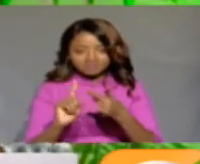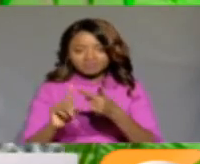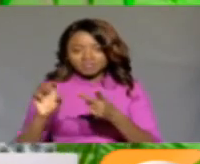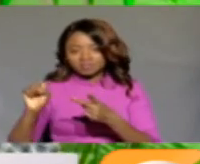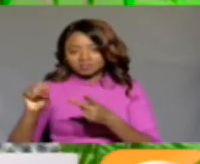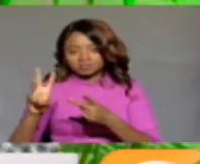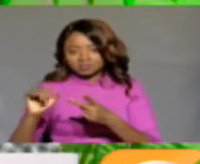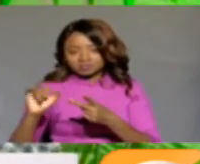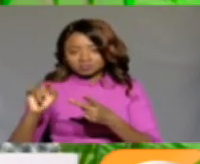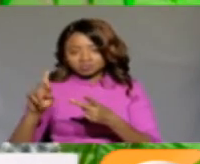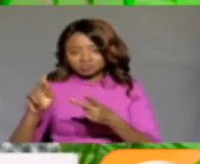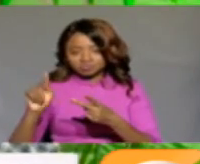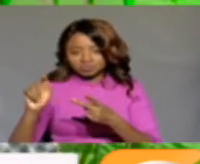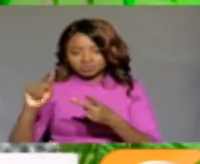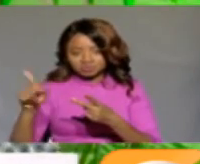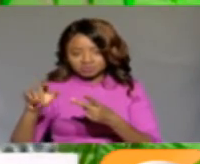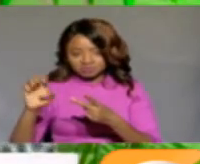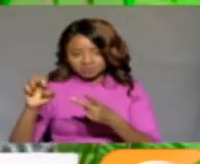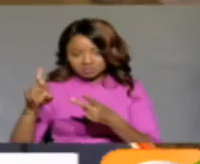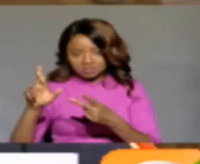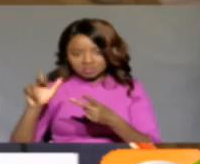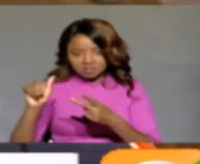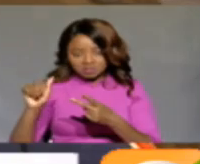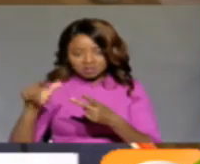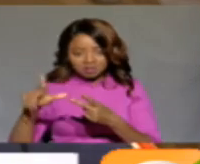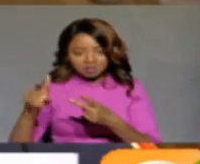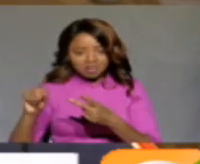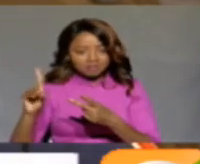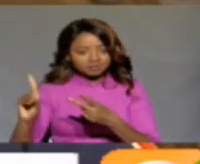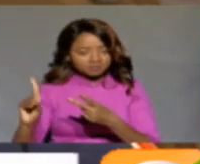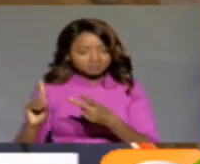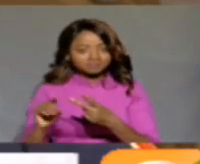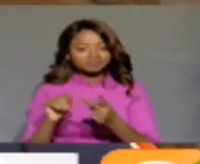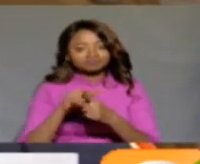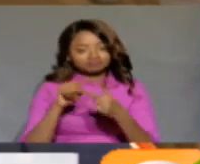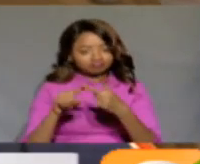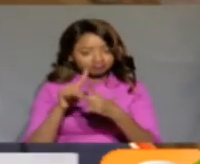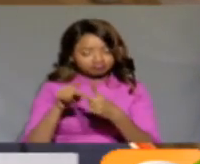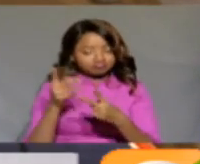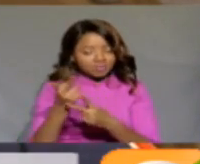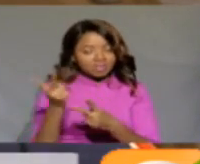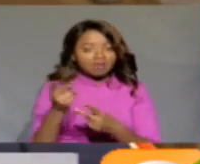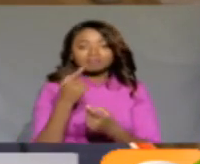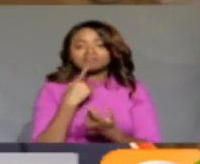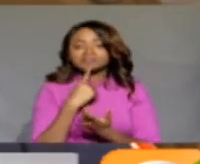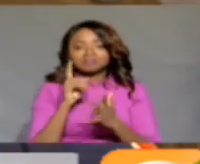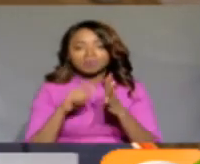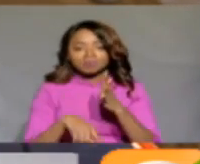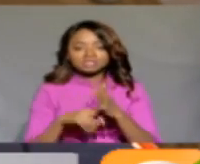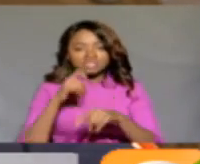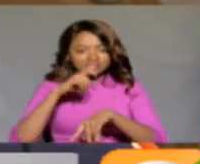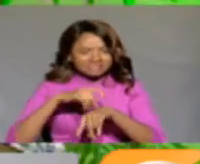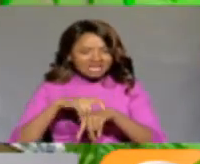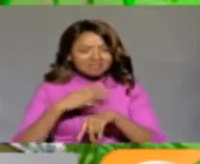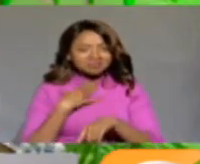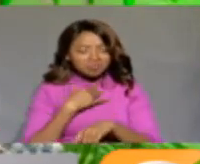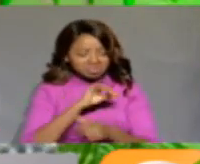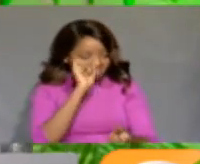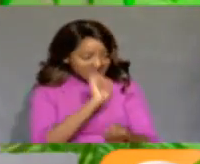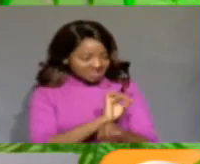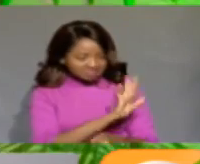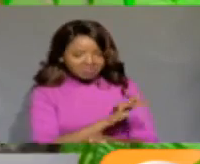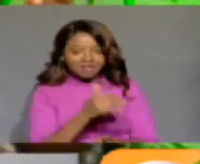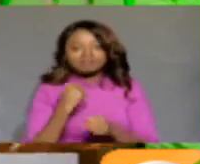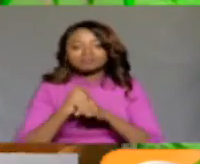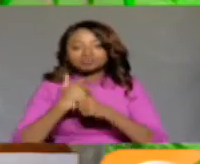as an officer, I will actually write you a letter and you'll present yourself. I don't need to come using force and